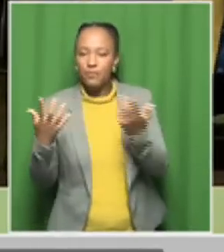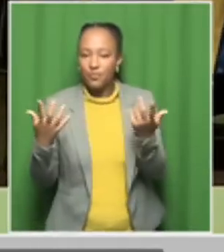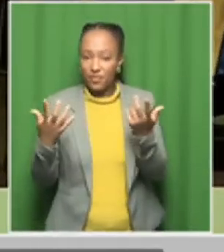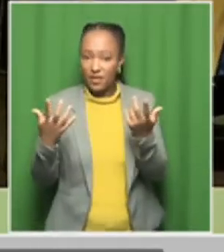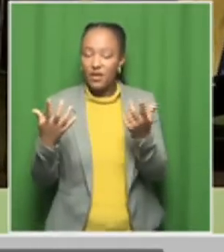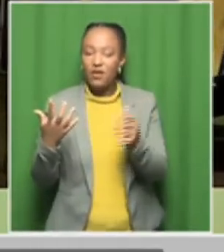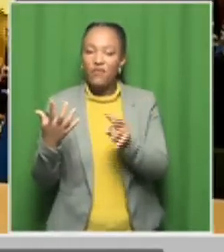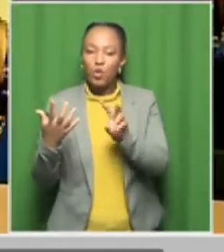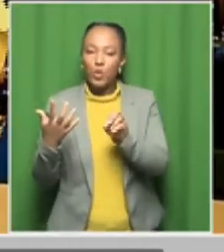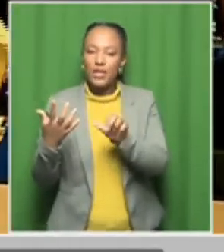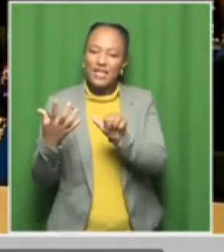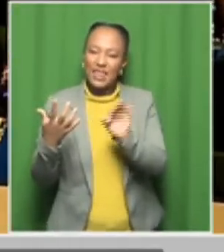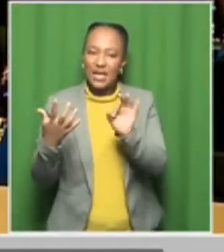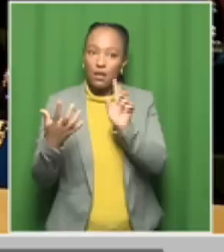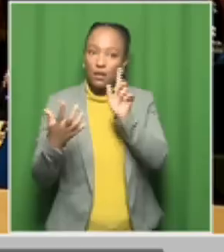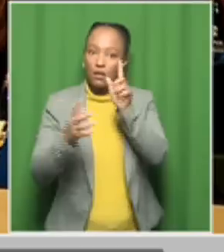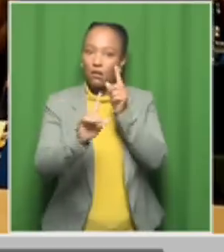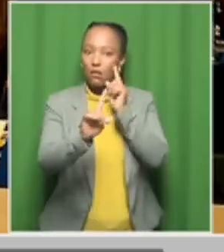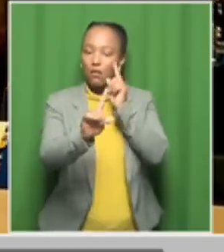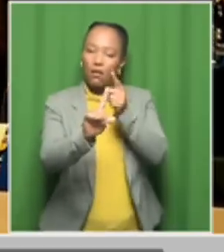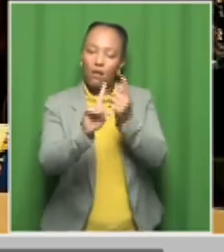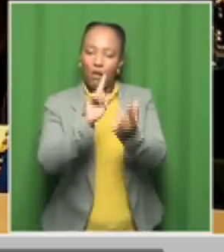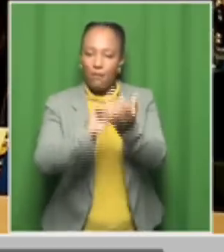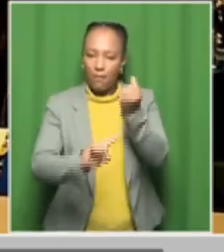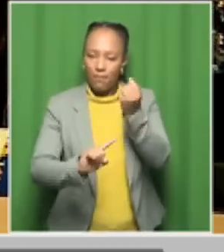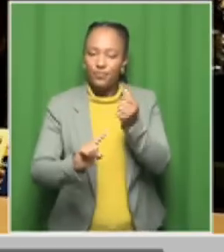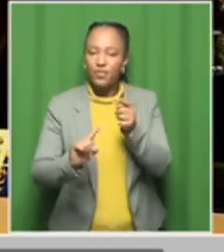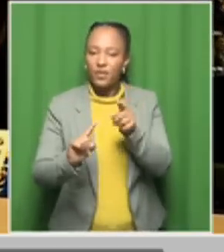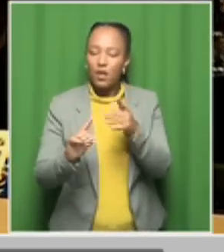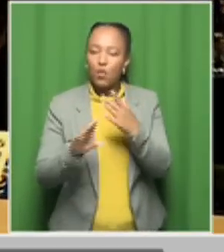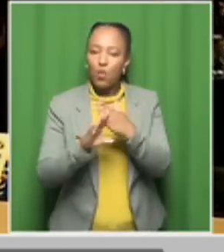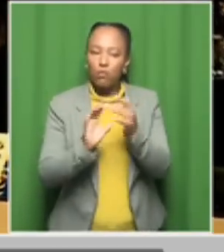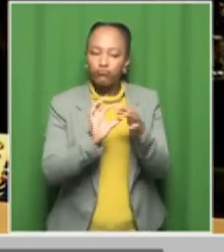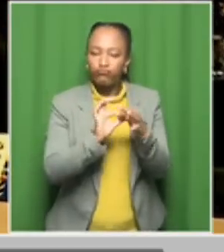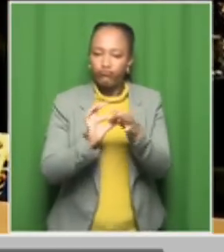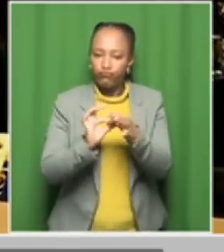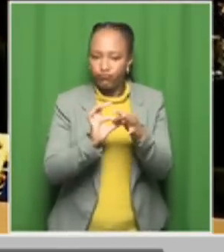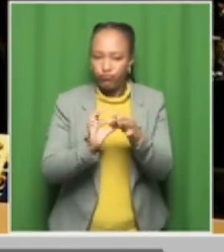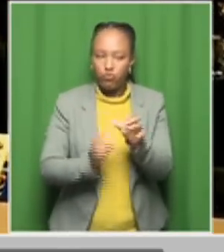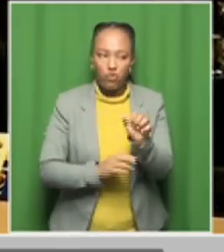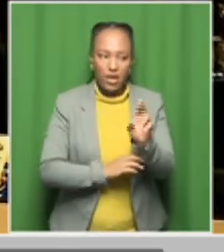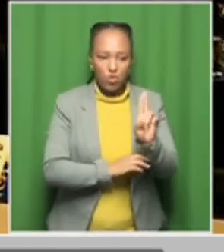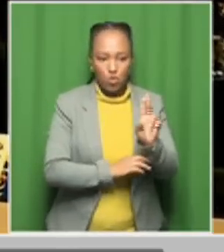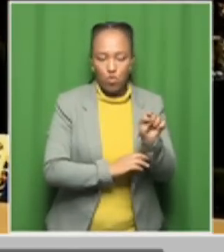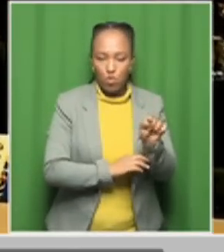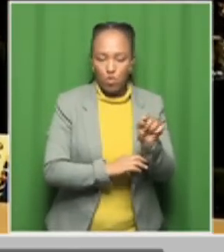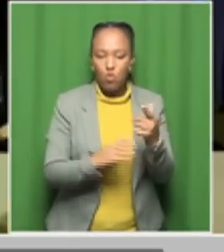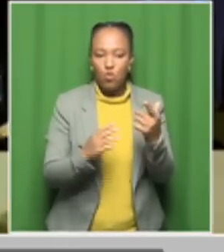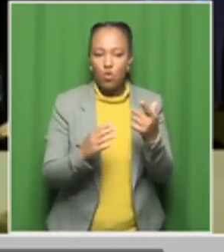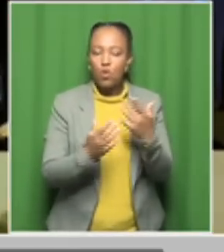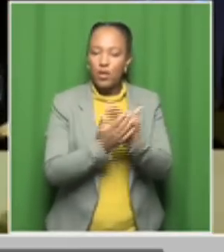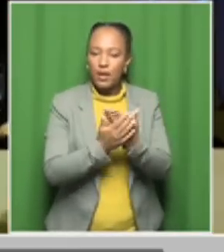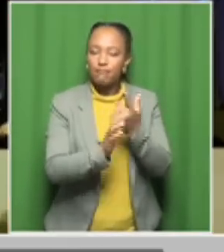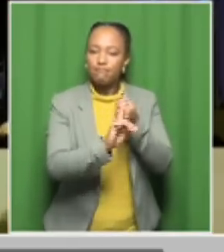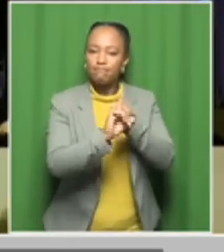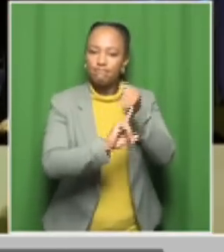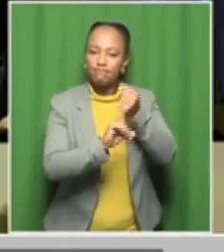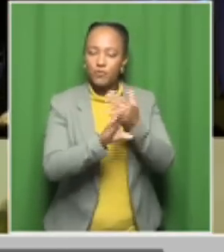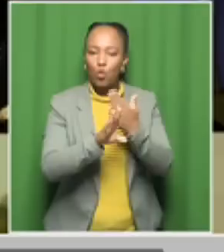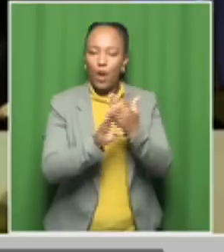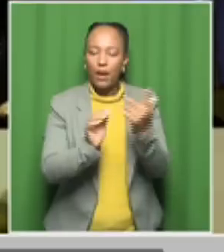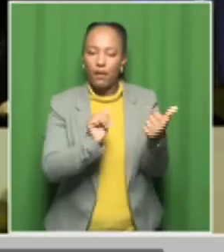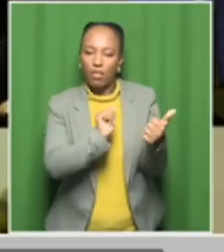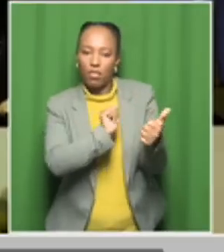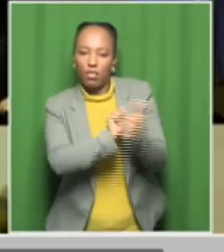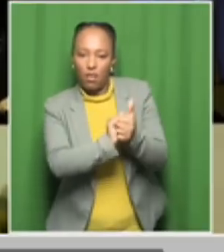the one way in which we're amplifying the voice, working closely with the AU, ensuring that we pursue joint priorities